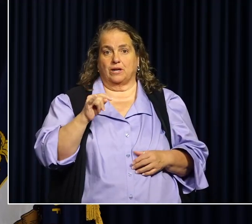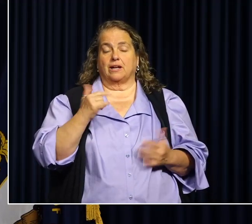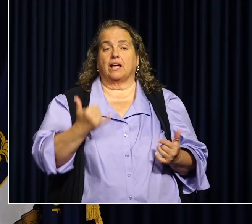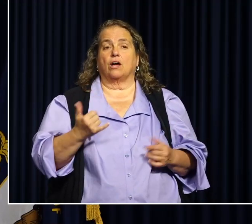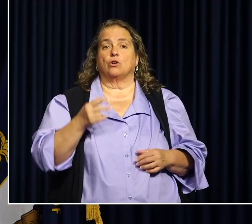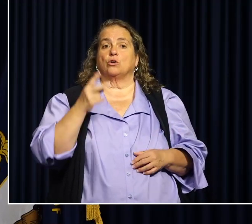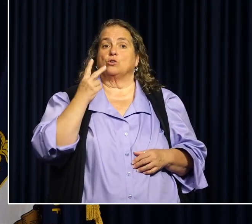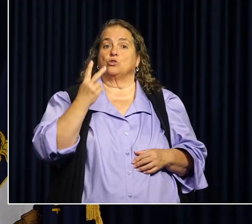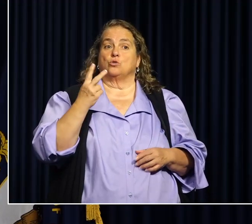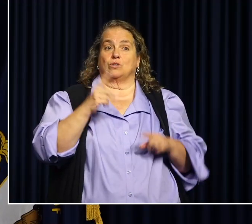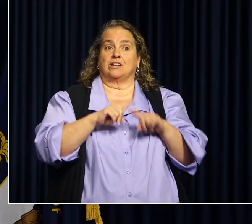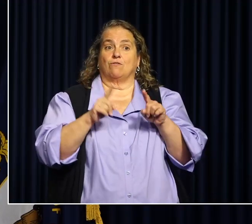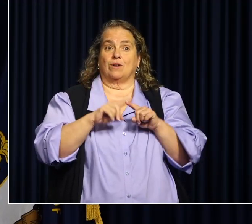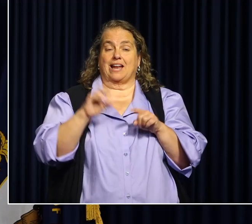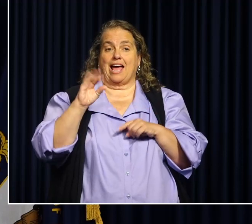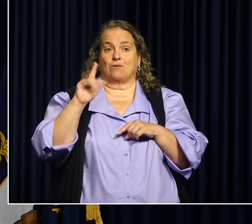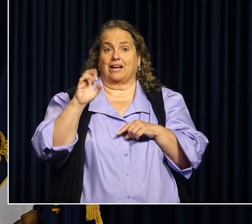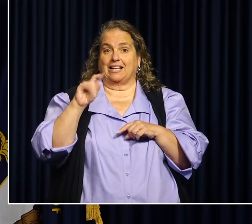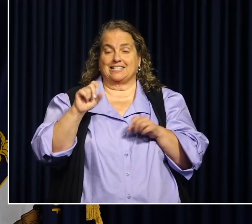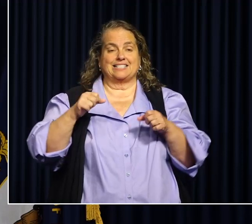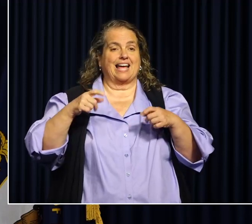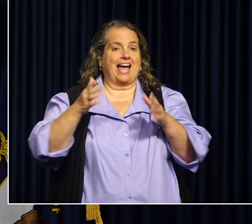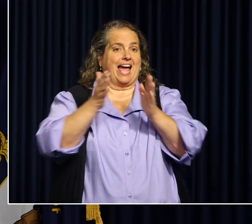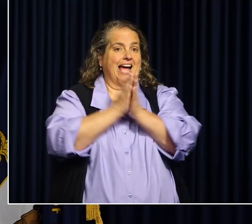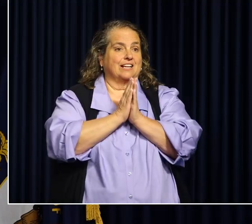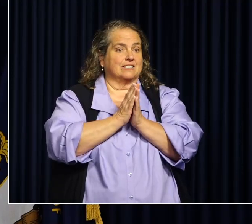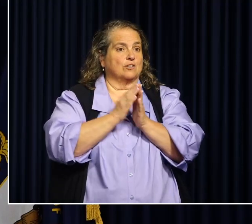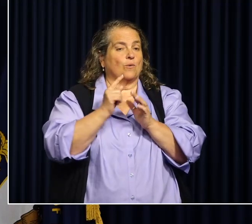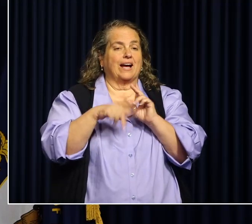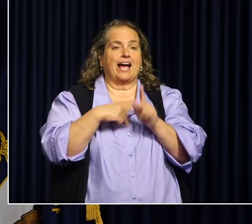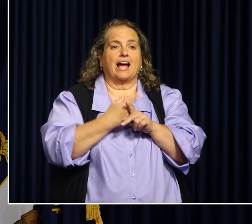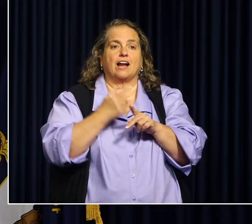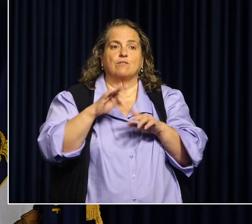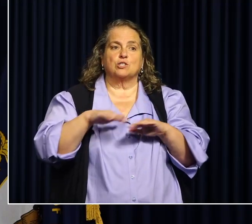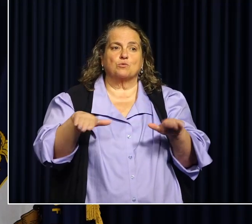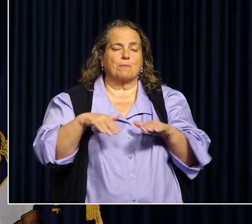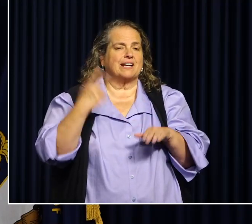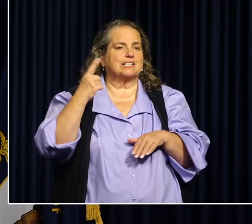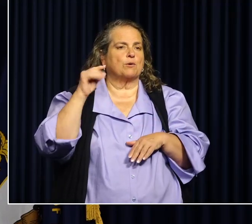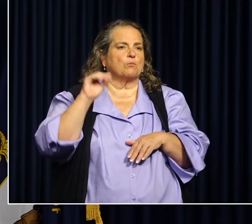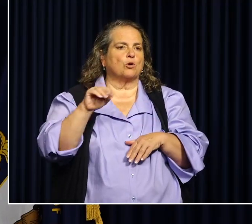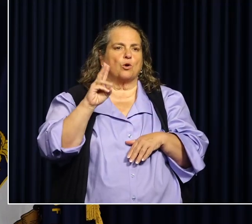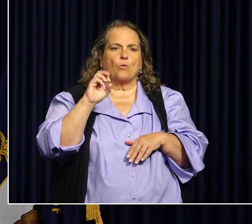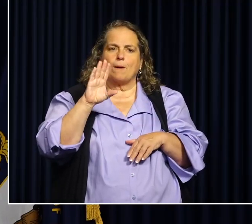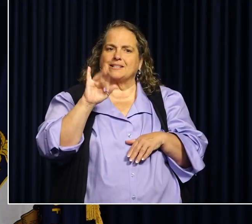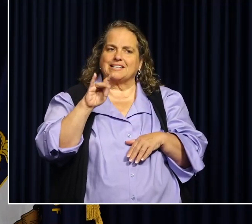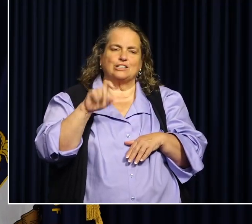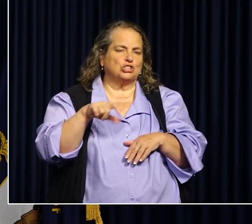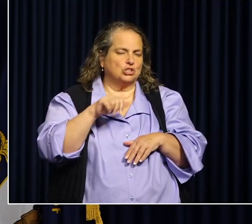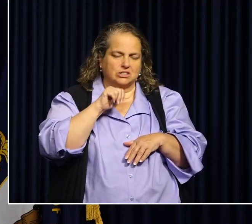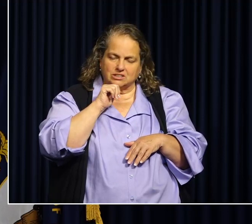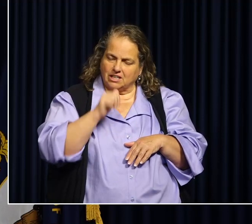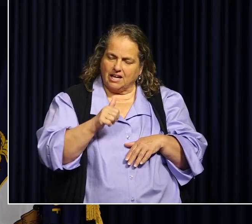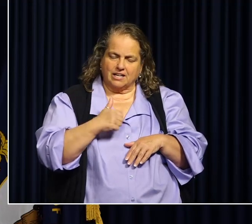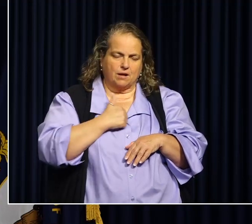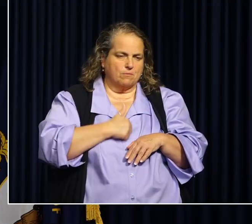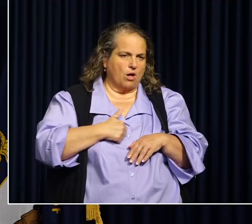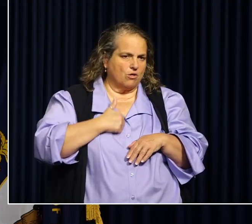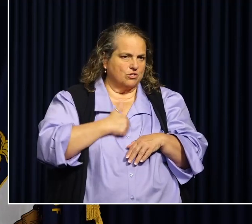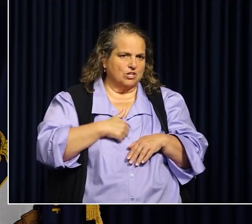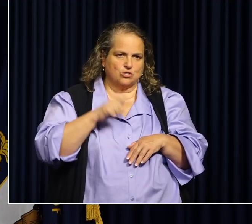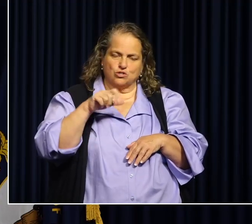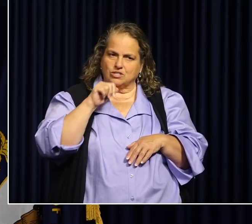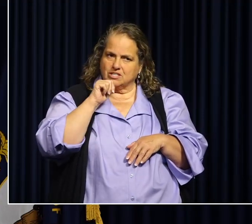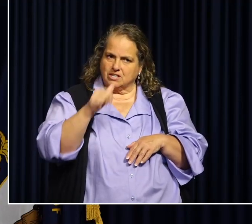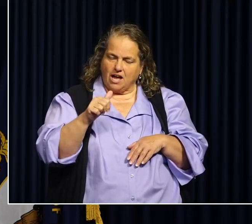2 outlets asked what type of swimming would be allowed on May 25th. Somebody put that up on the website. They shouldn't have. I apologize for those that